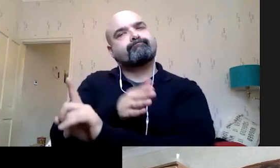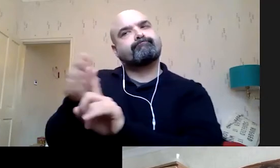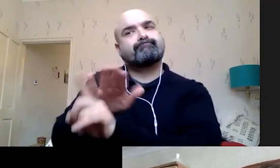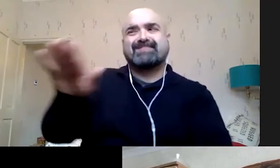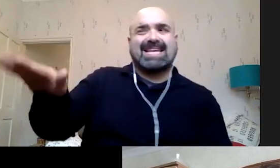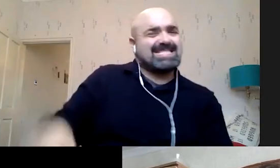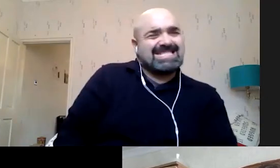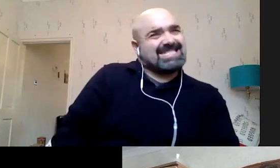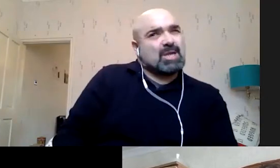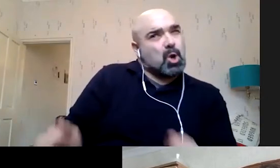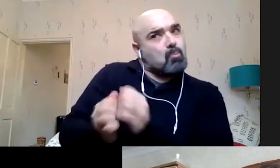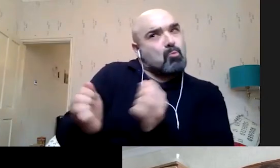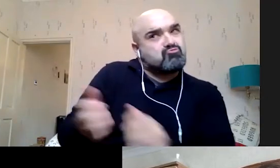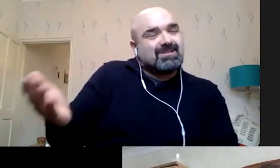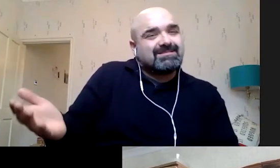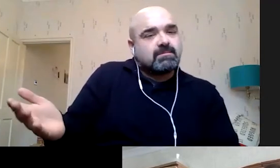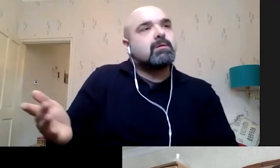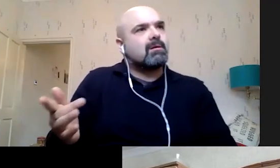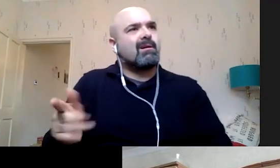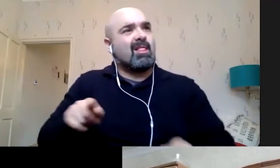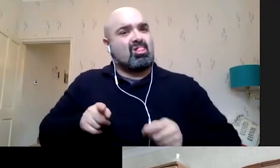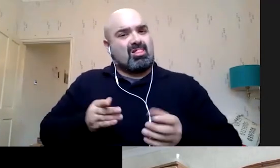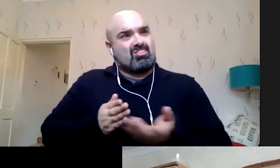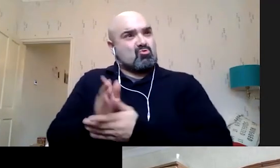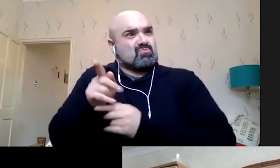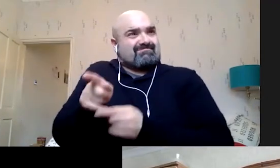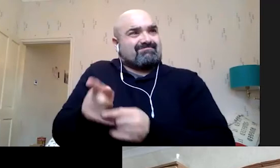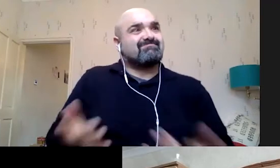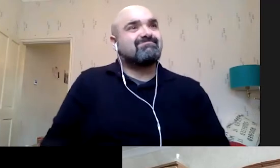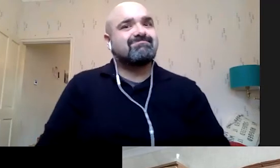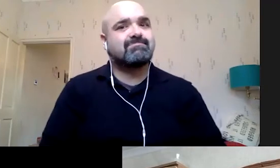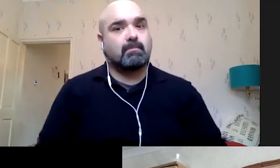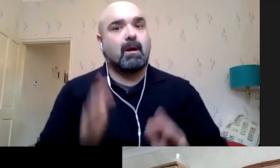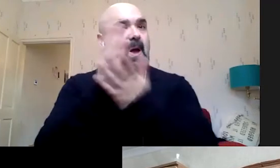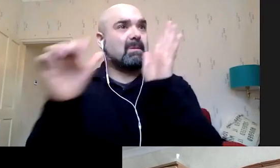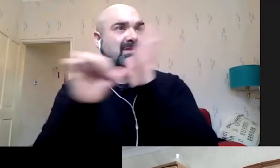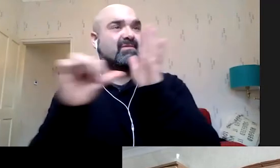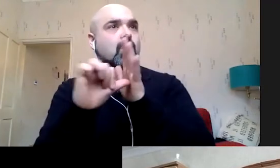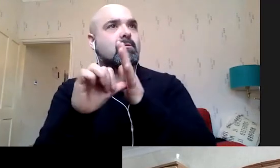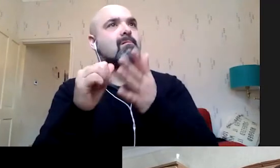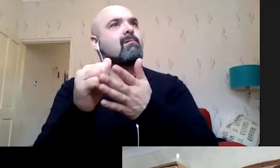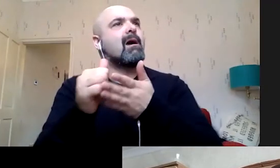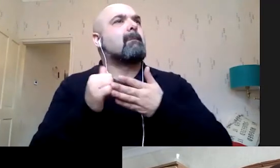wasn't appropriate. So, yes, I mean, it was difficult. It was helped a little bit, as